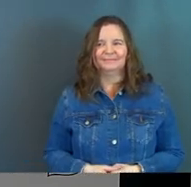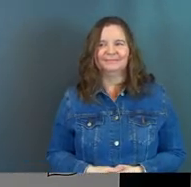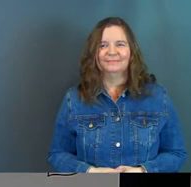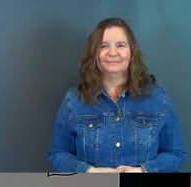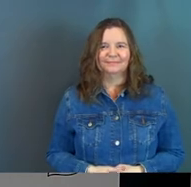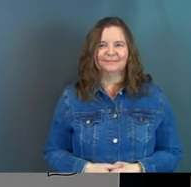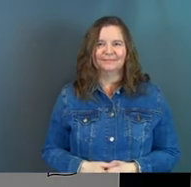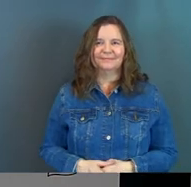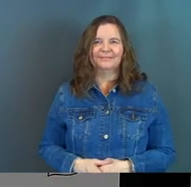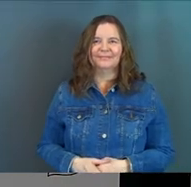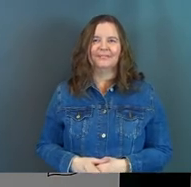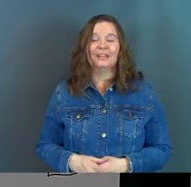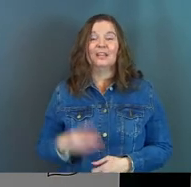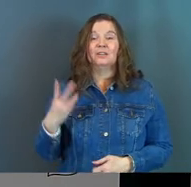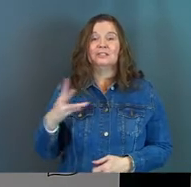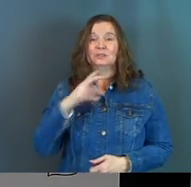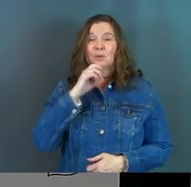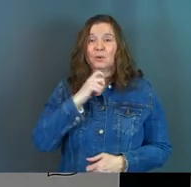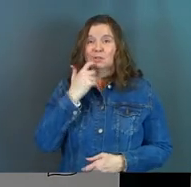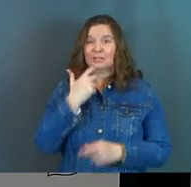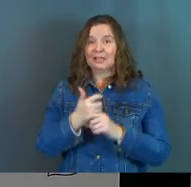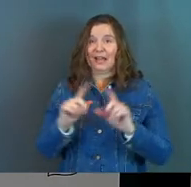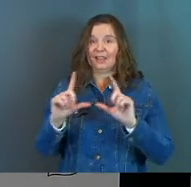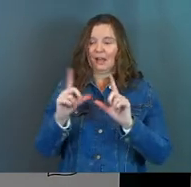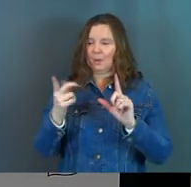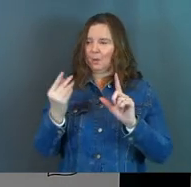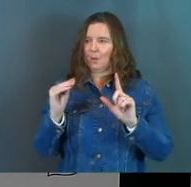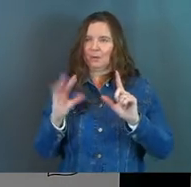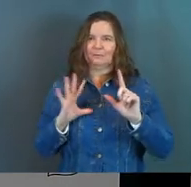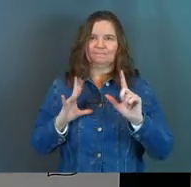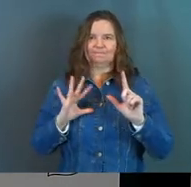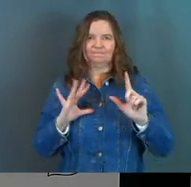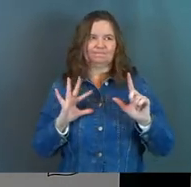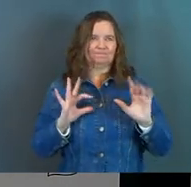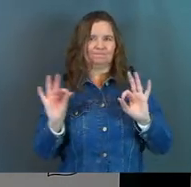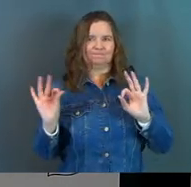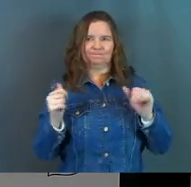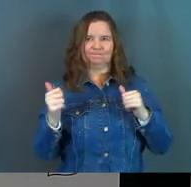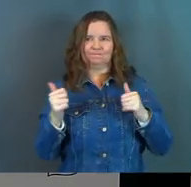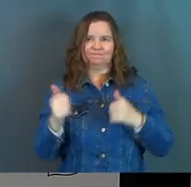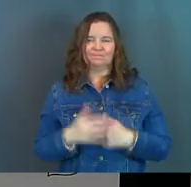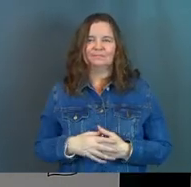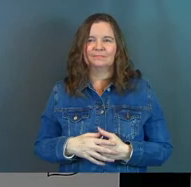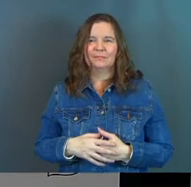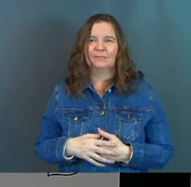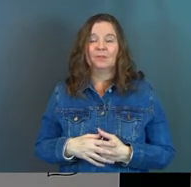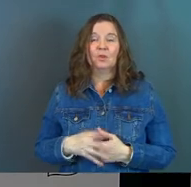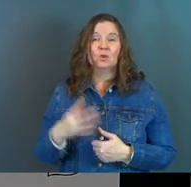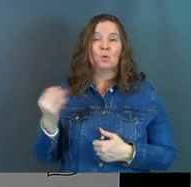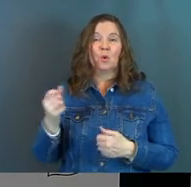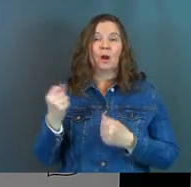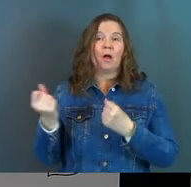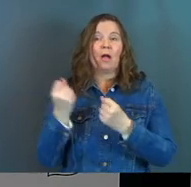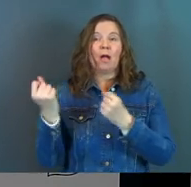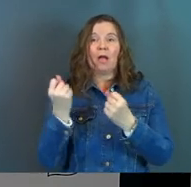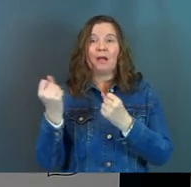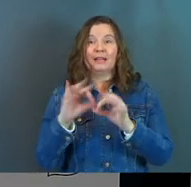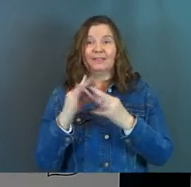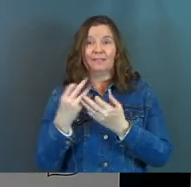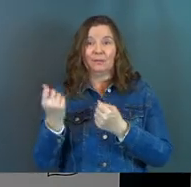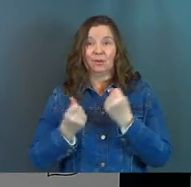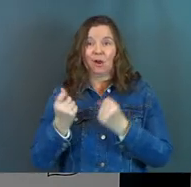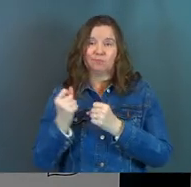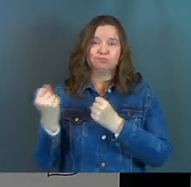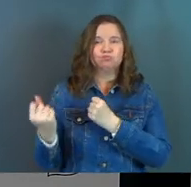But you're 16 years old, you just got your license, and you're king of the world, queen of the world, whatever. And so you go out joyriding in the family